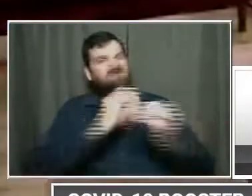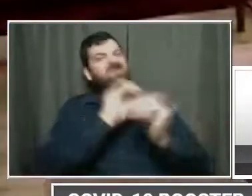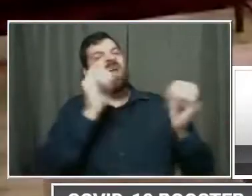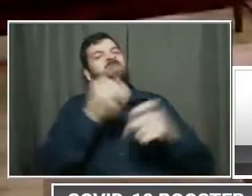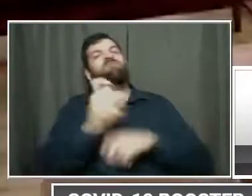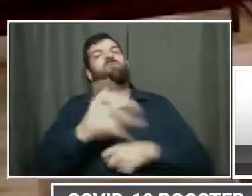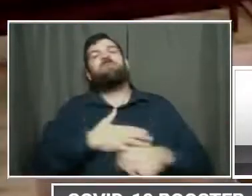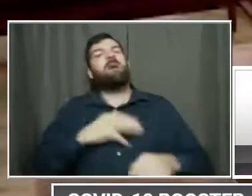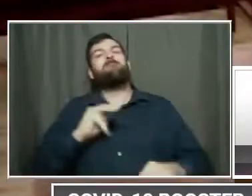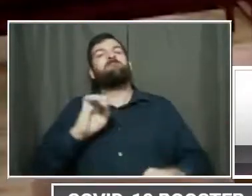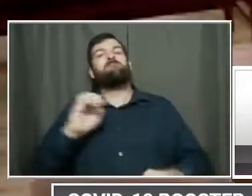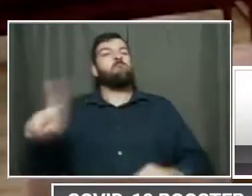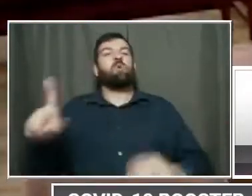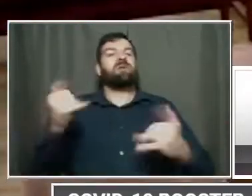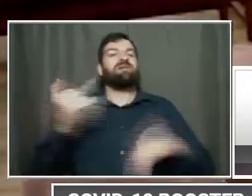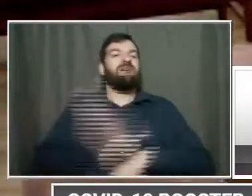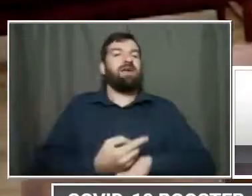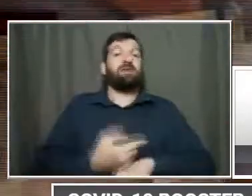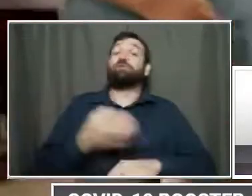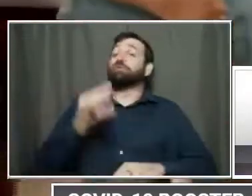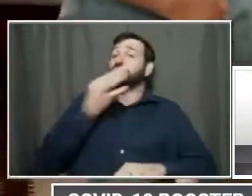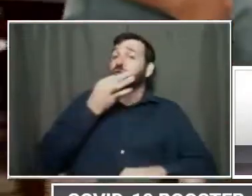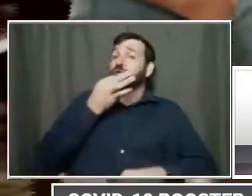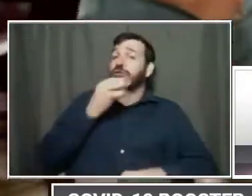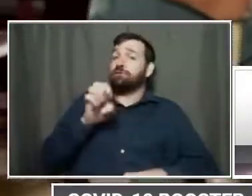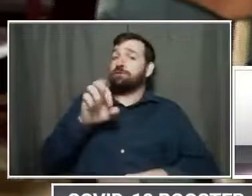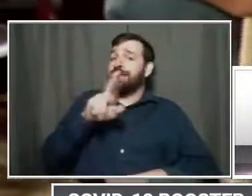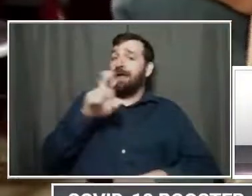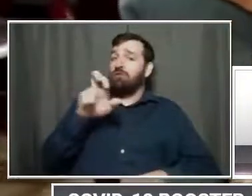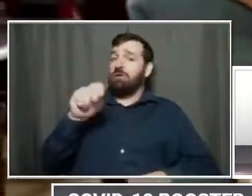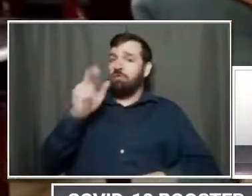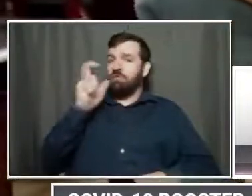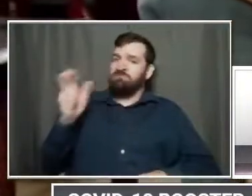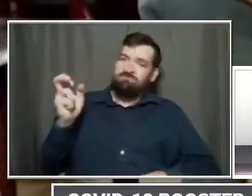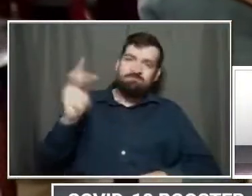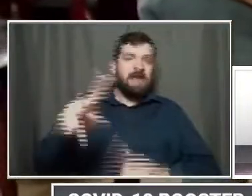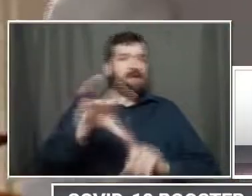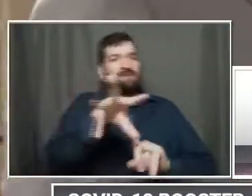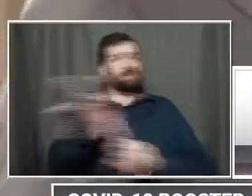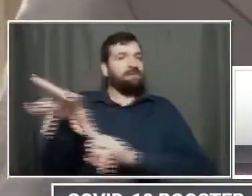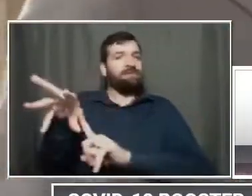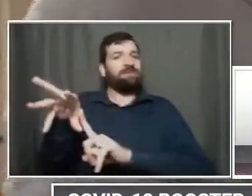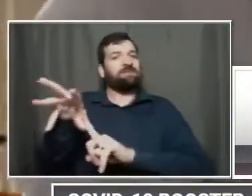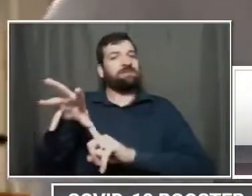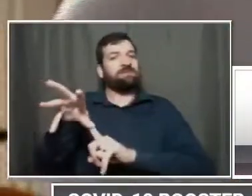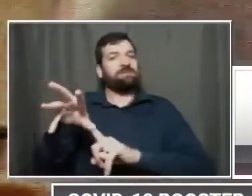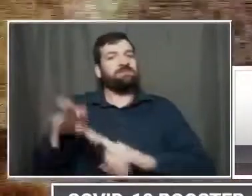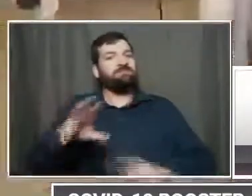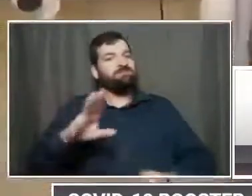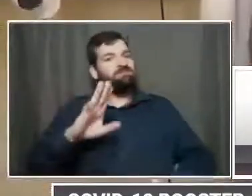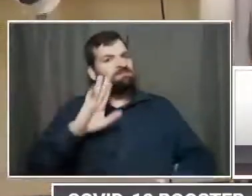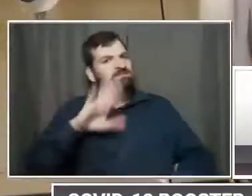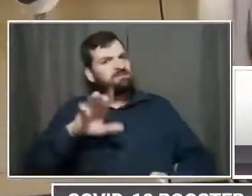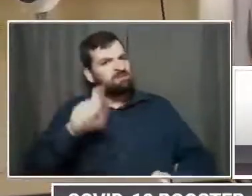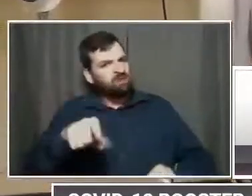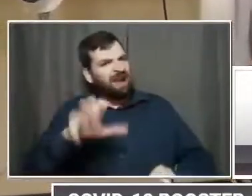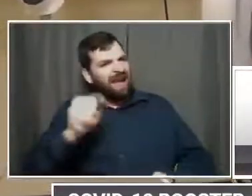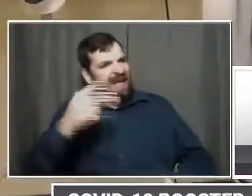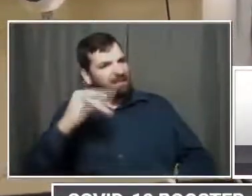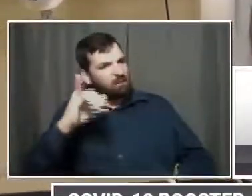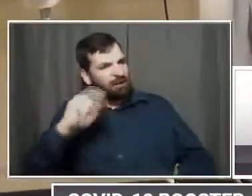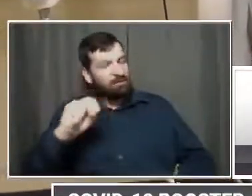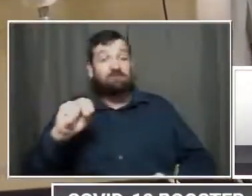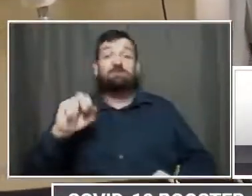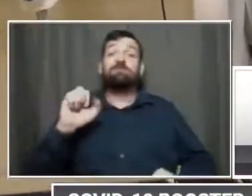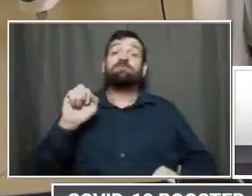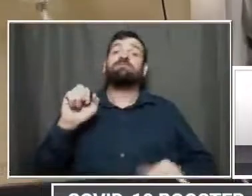today. And soon, Erron will find himself back in the limelight on the big screen. You know what, you should try aspirin. forever playing the